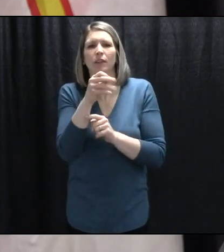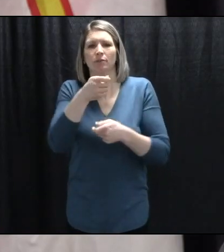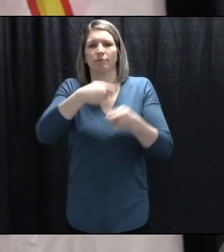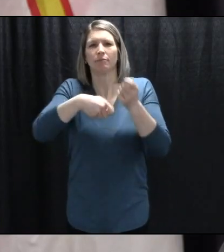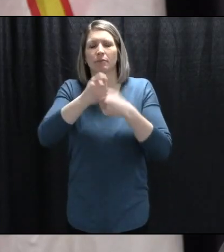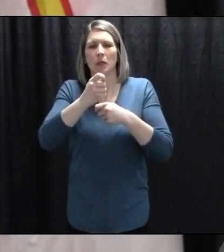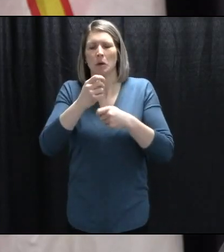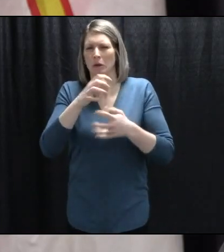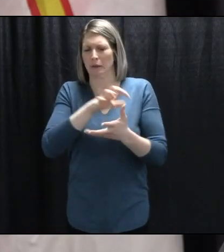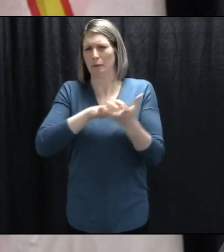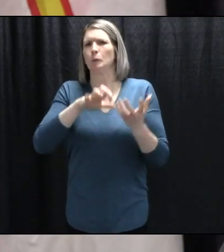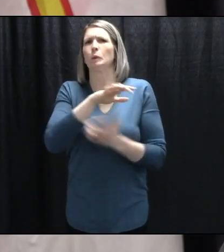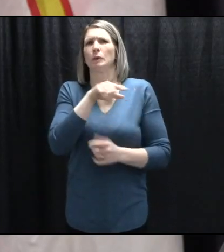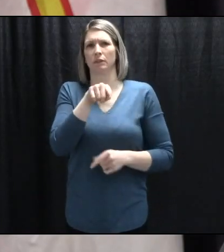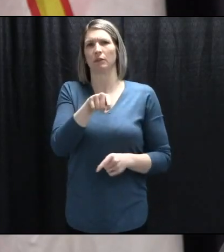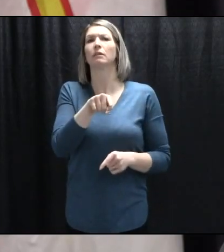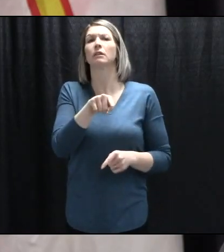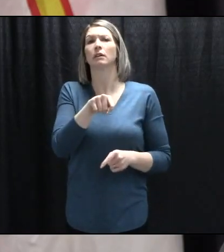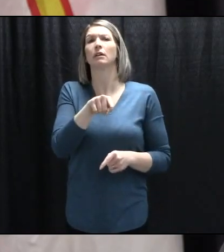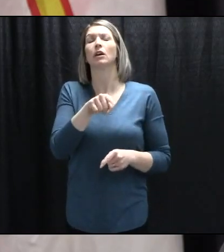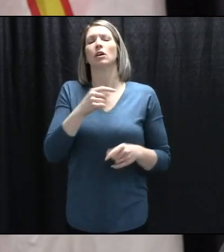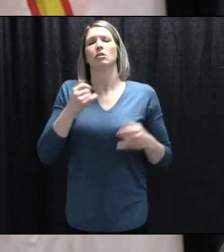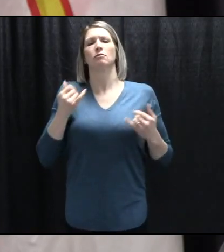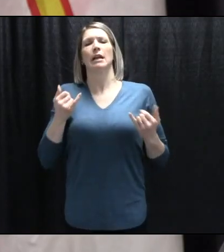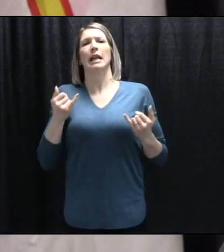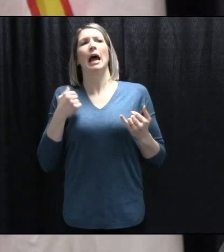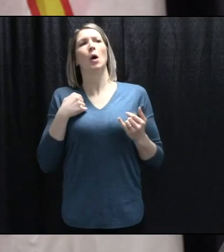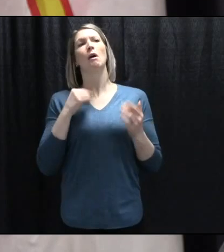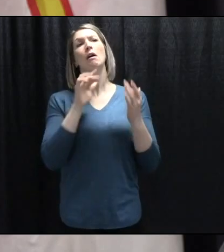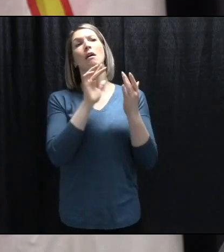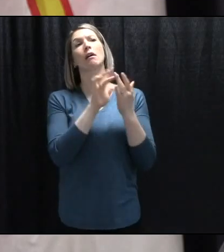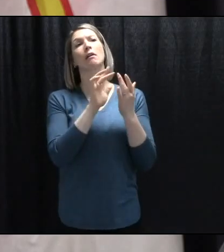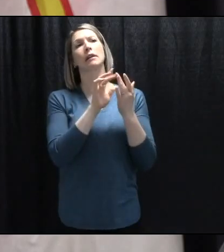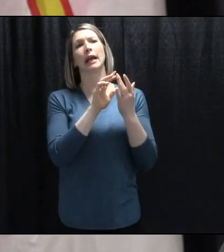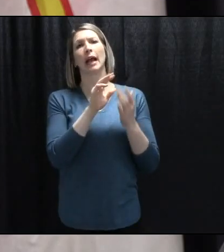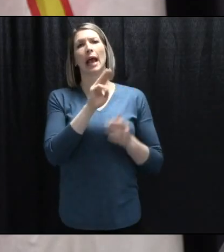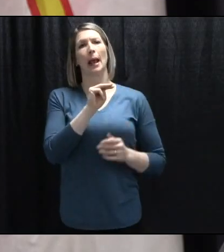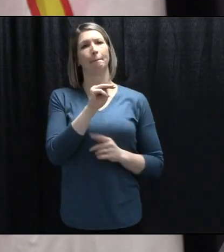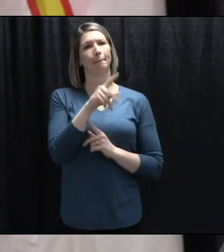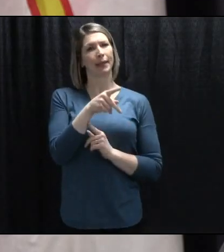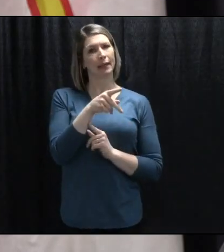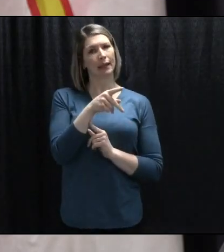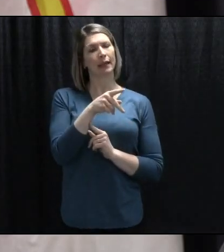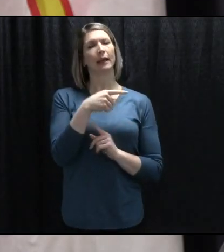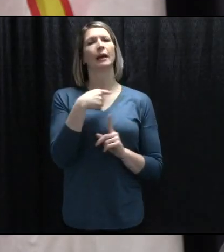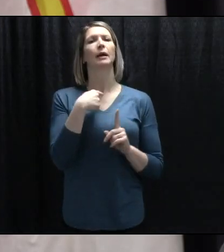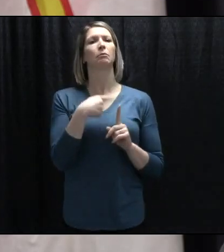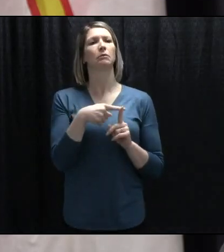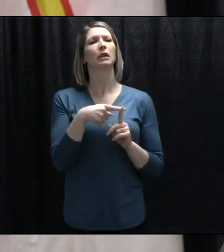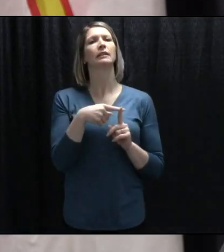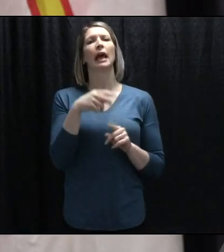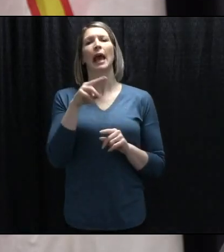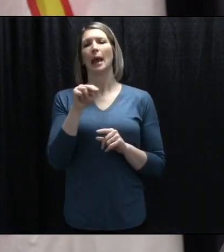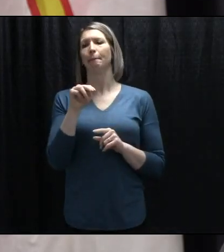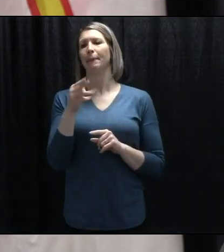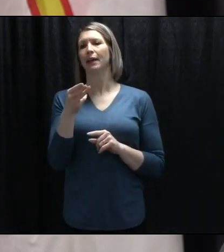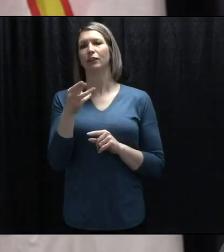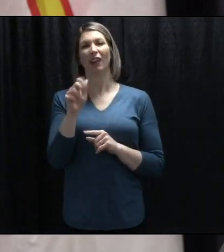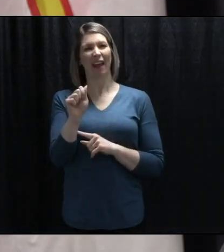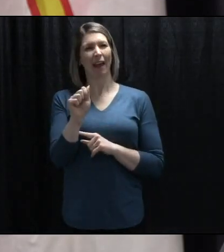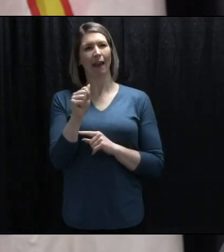our MP and our MHAs in that area, and also with the CEO of Nalcor this morning, as well as with